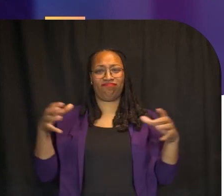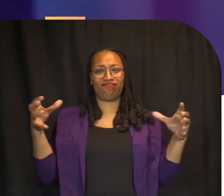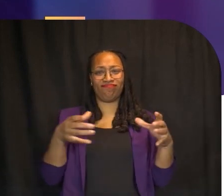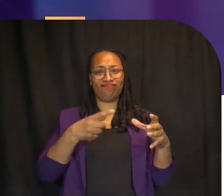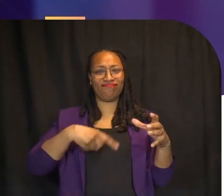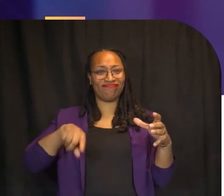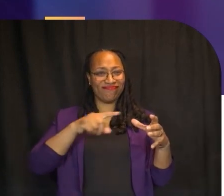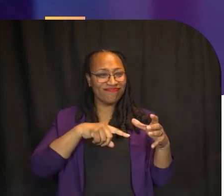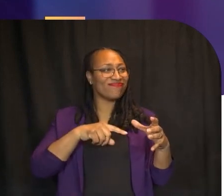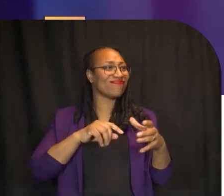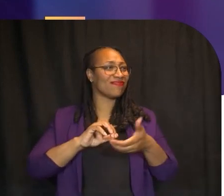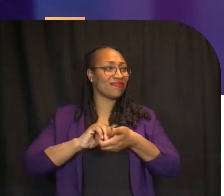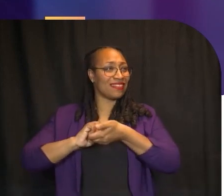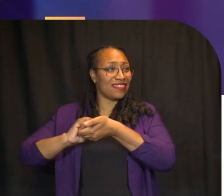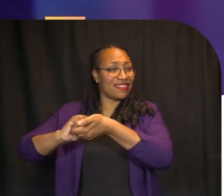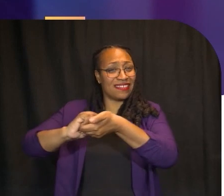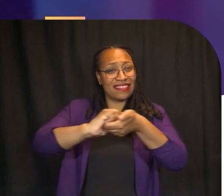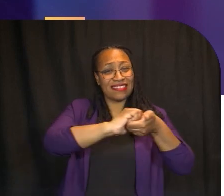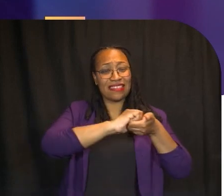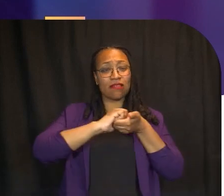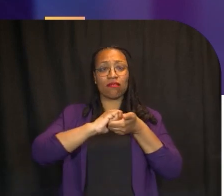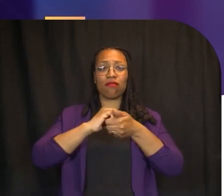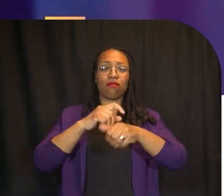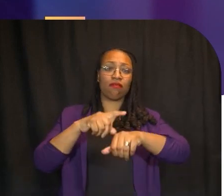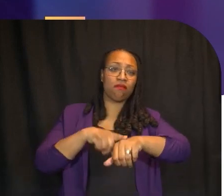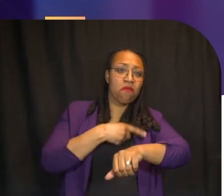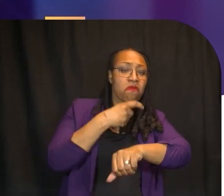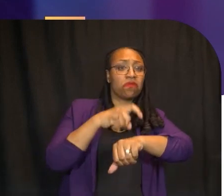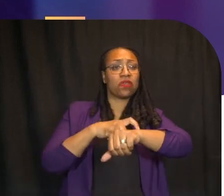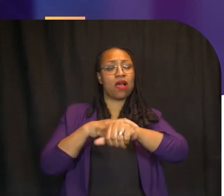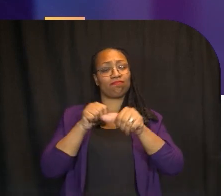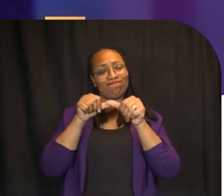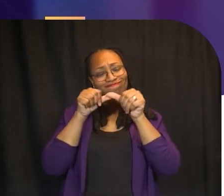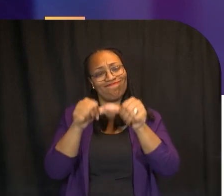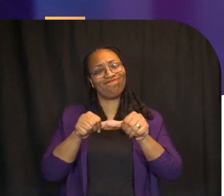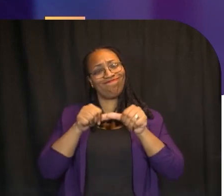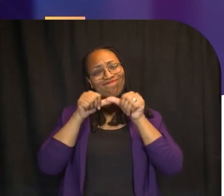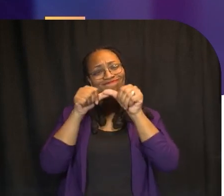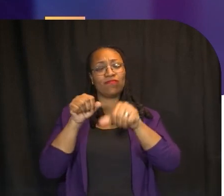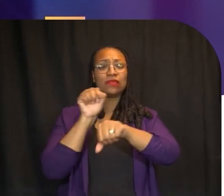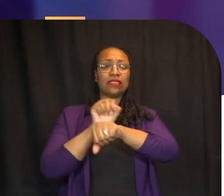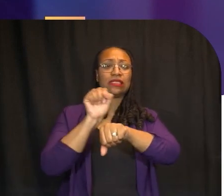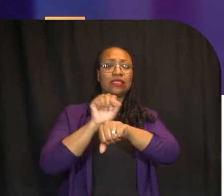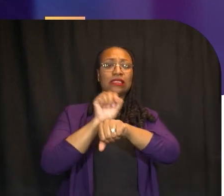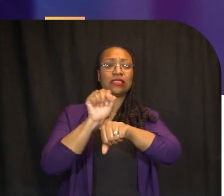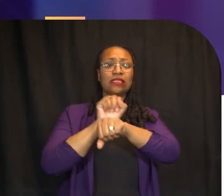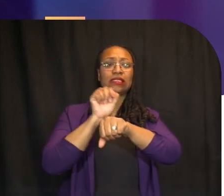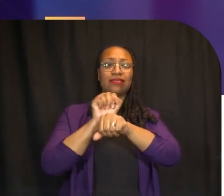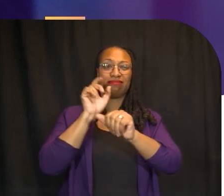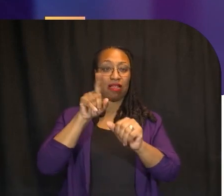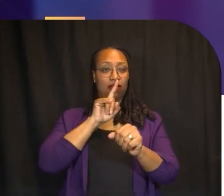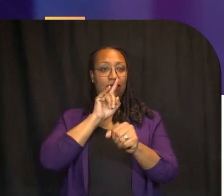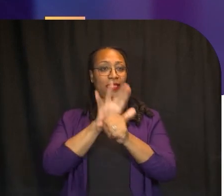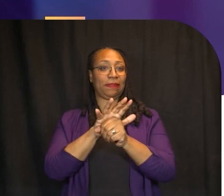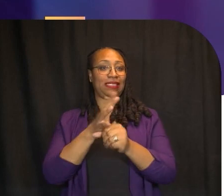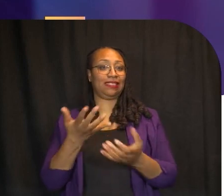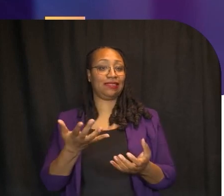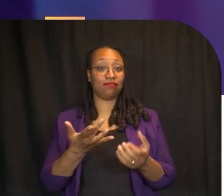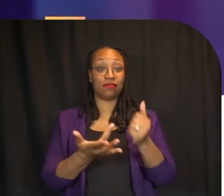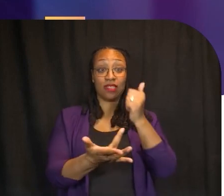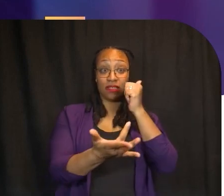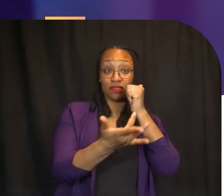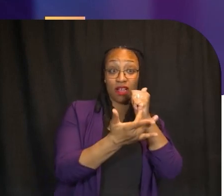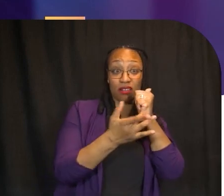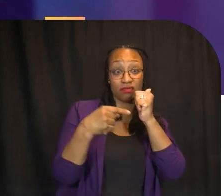haul. Technology plays such a significant role in our daily lives, and this will only continue to increase as